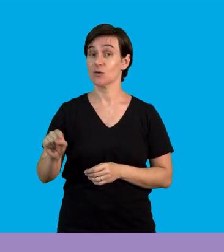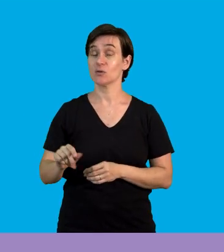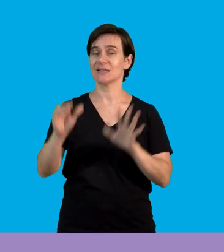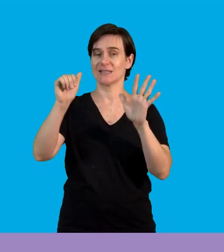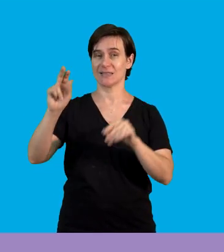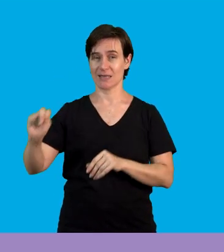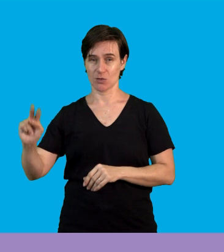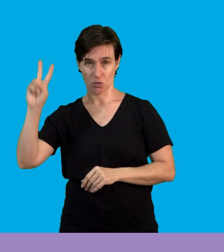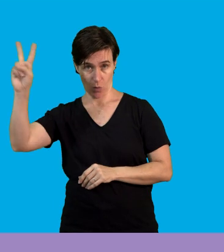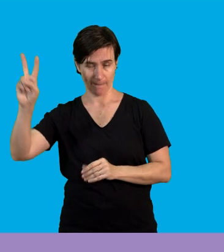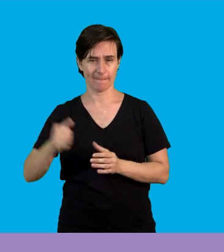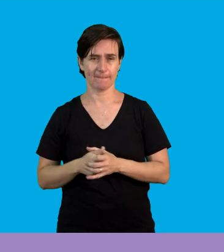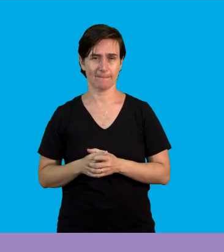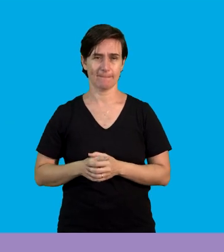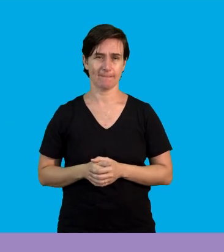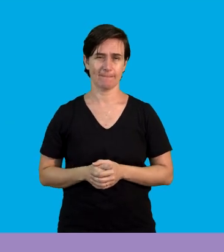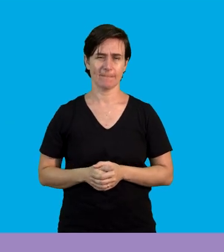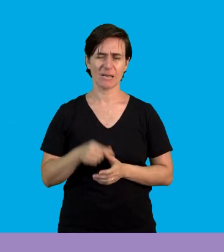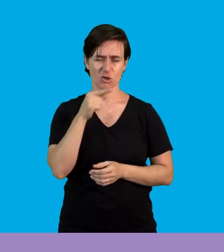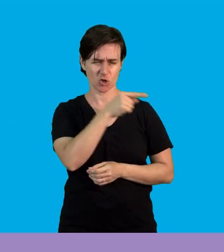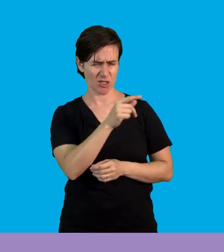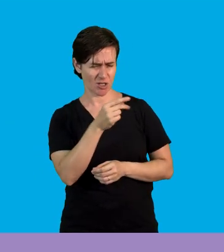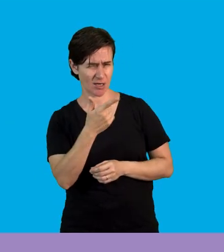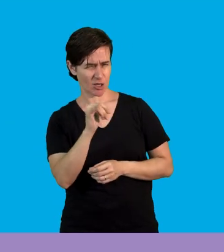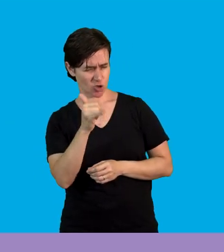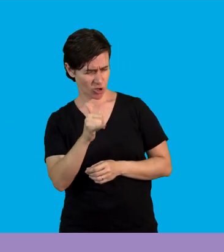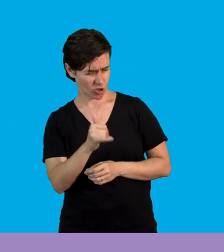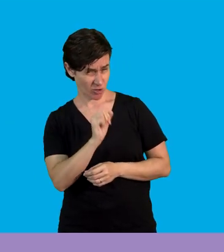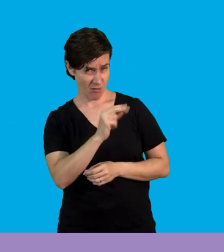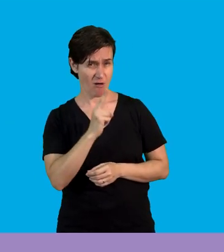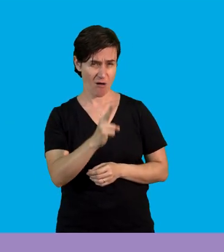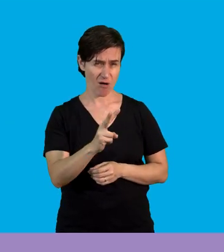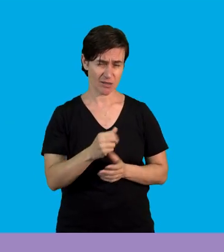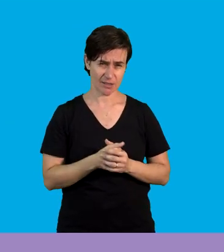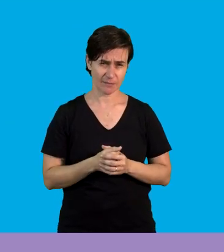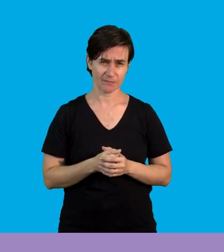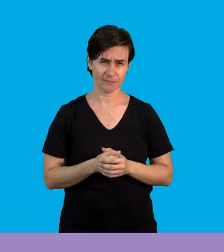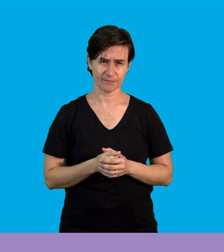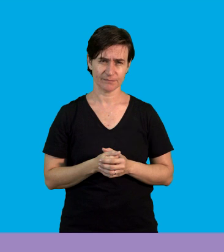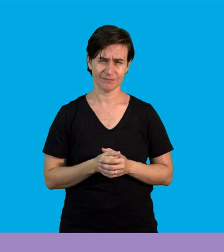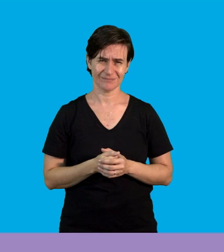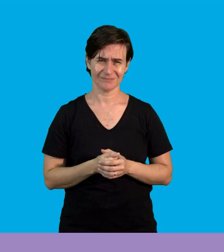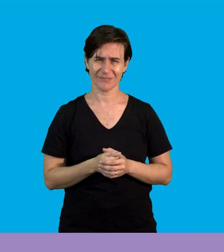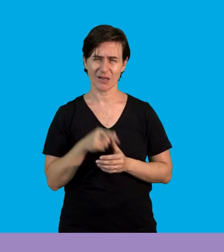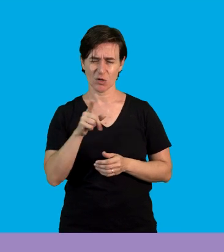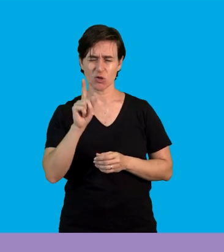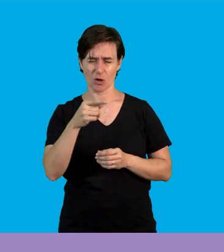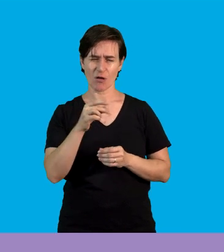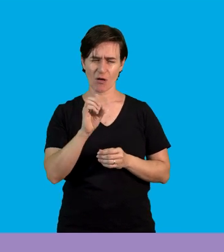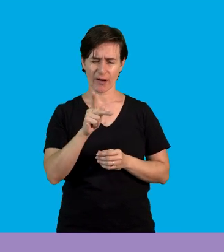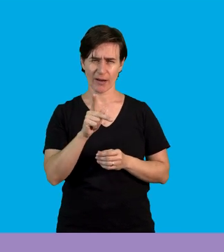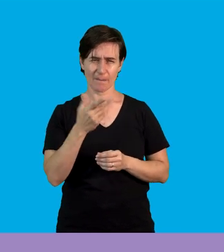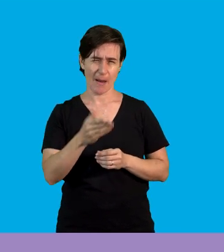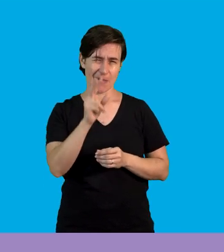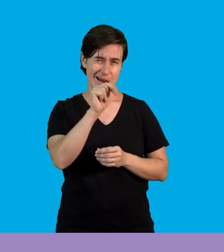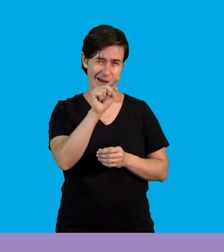to 6n squared. Hence, when she checked her answer, where n equals to 4, we